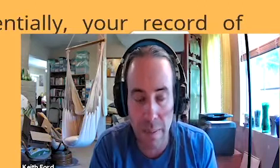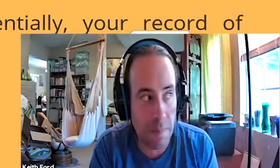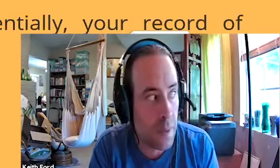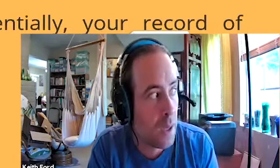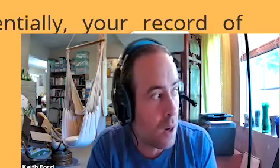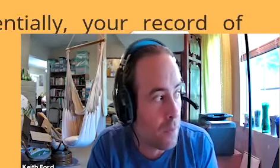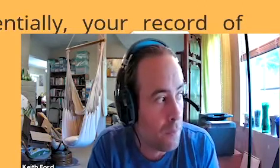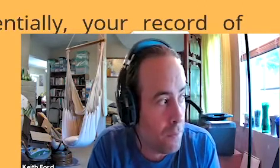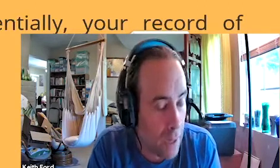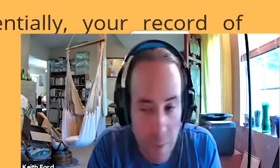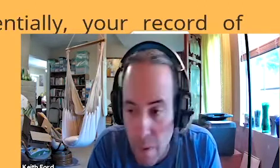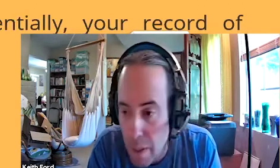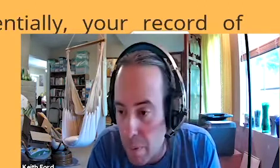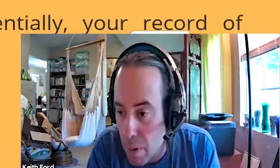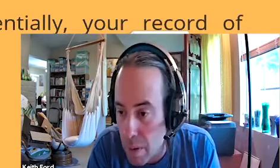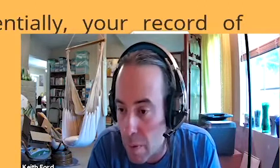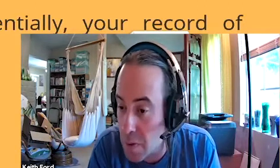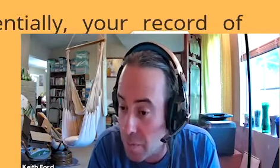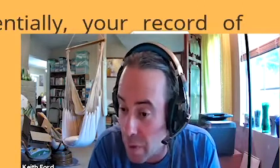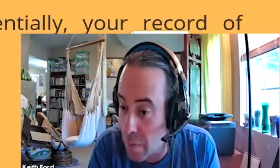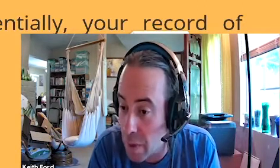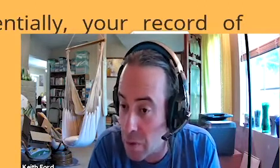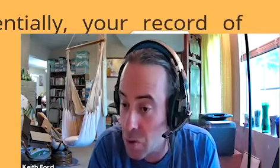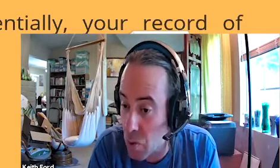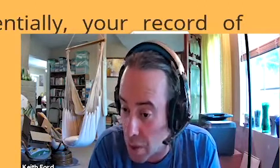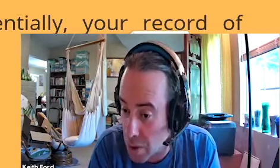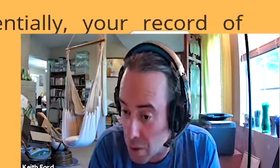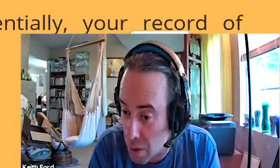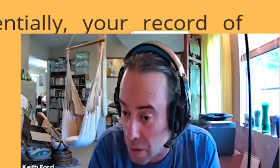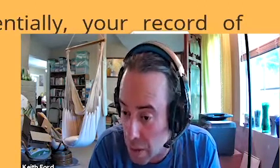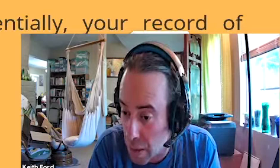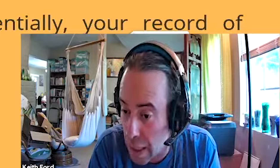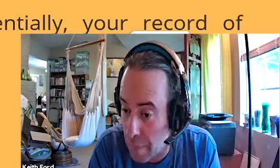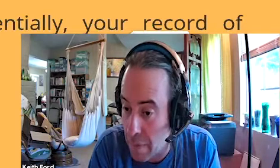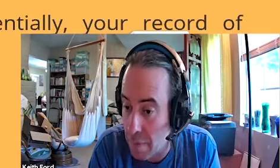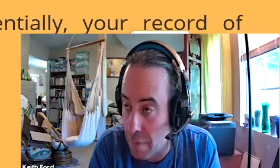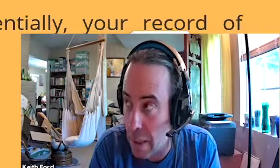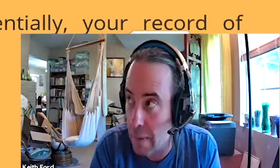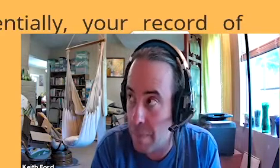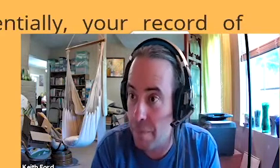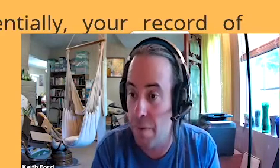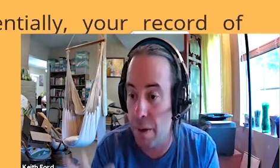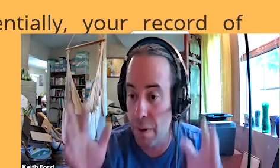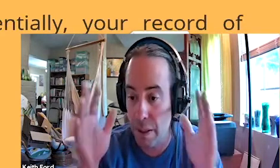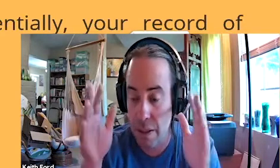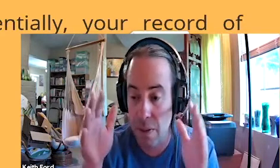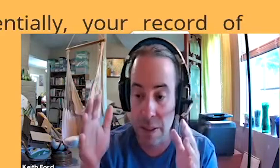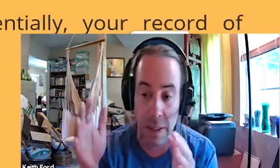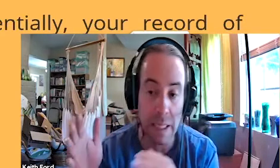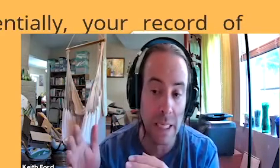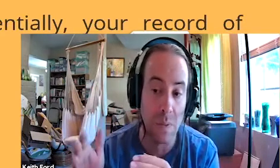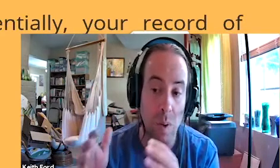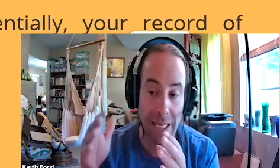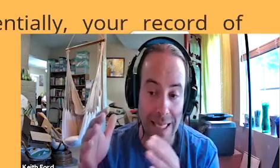this, are very, very important. They're also very, very structured and very, very